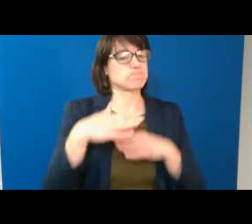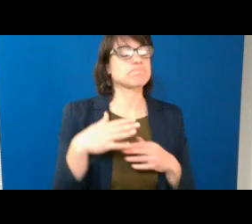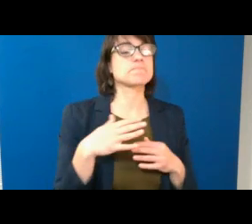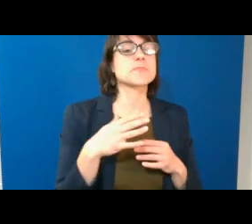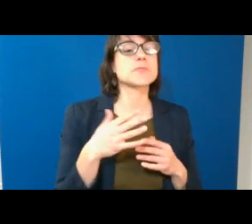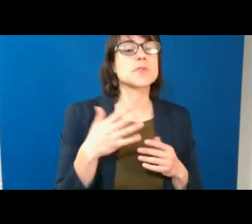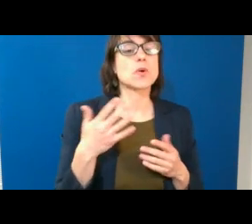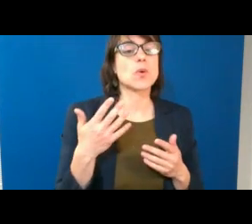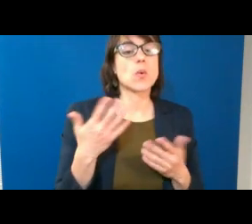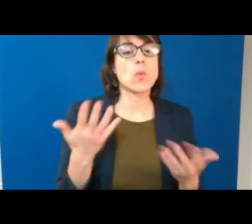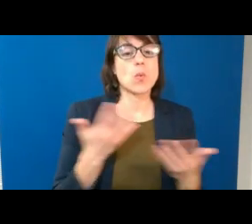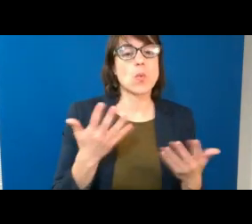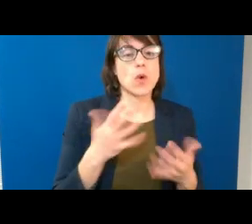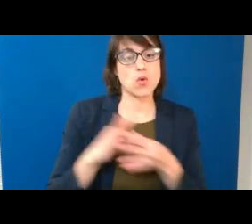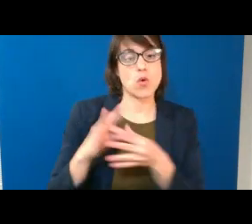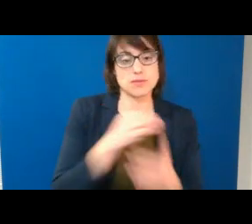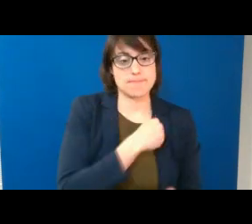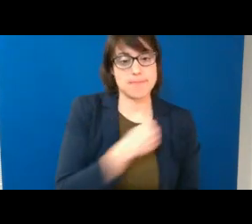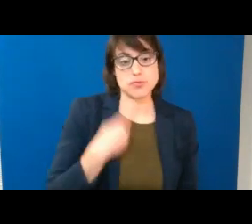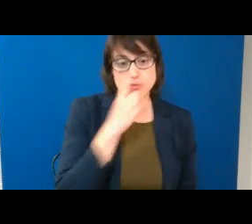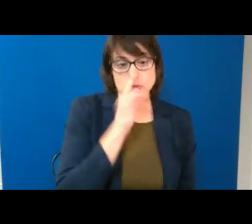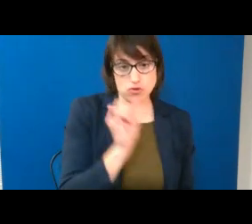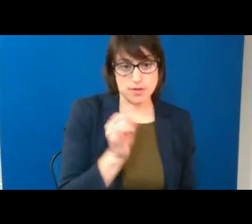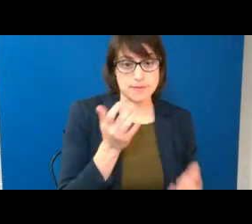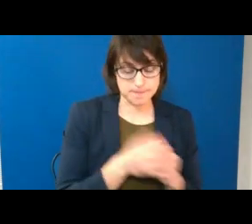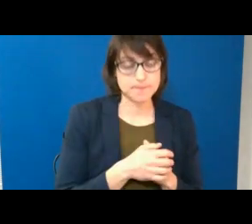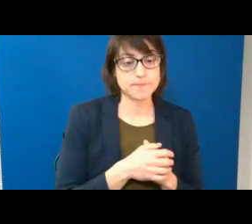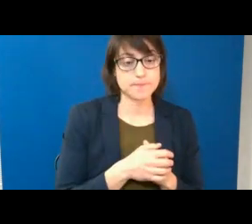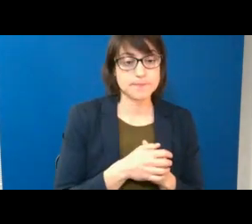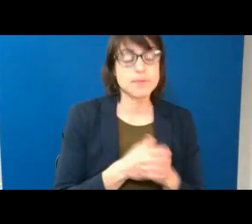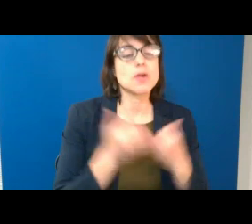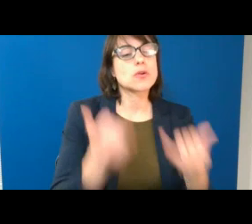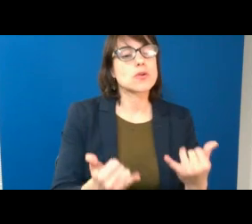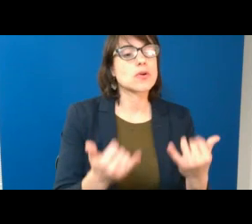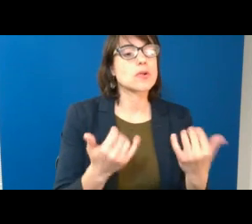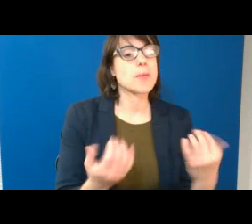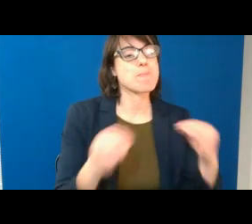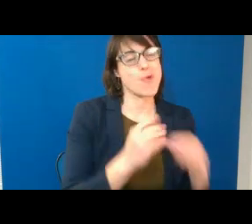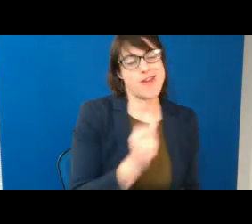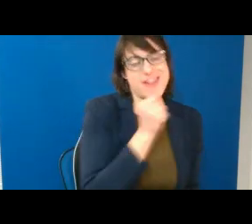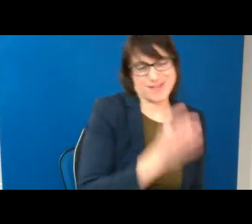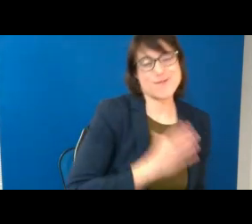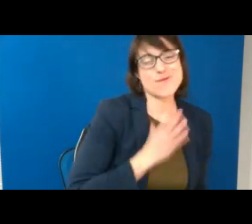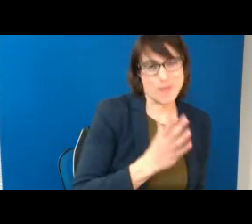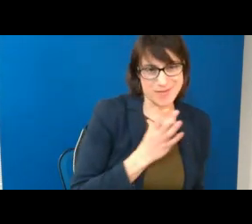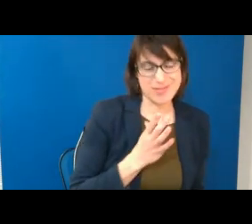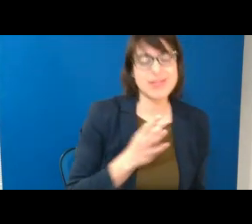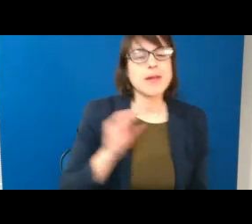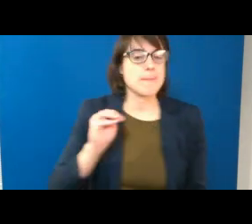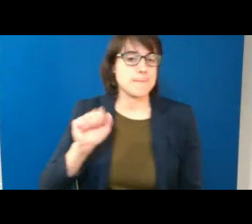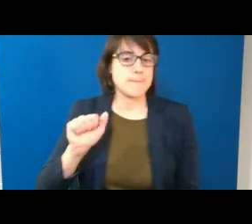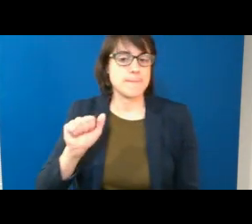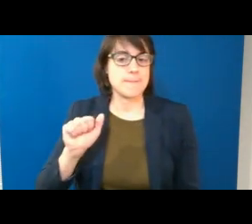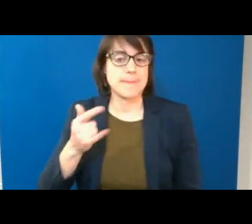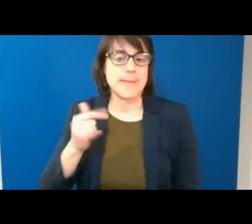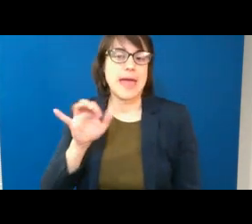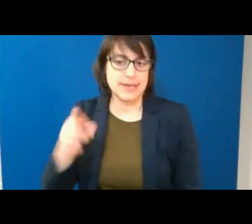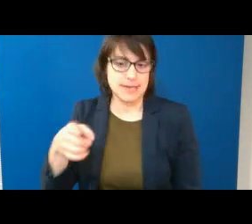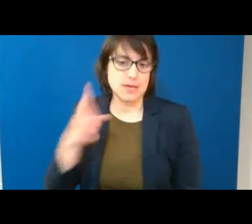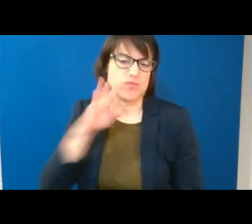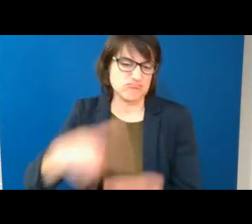membership looks like right now. It's currently more on the informal side, and Maddie will talk about how we're looking to formalize that. And the